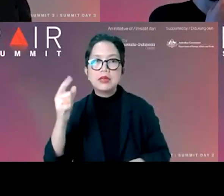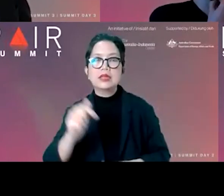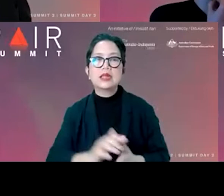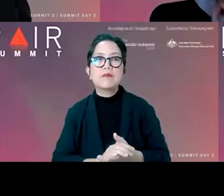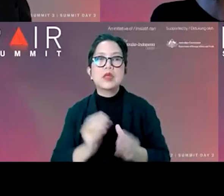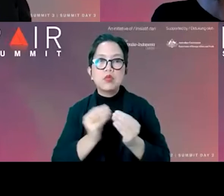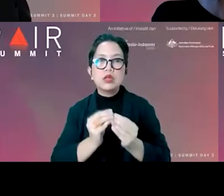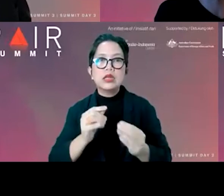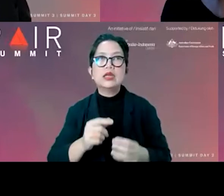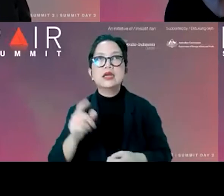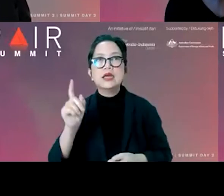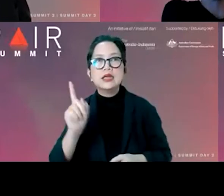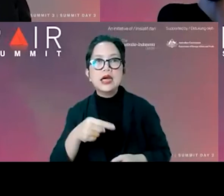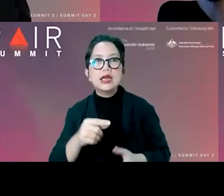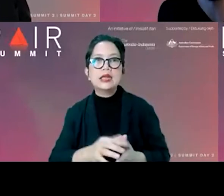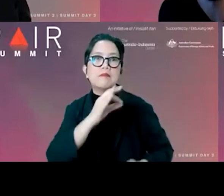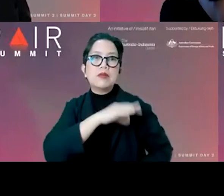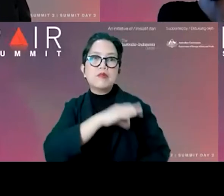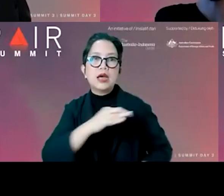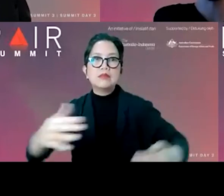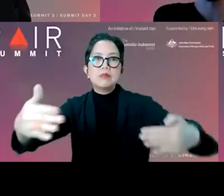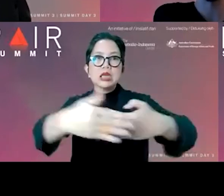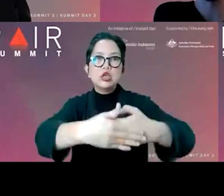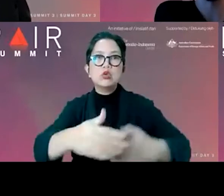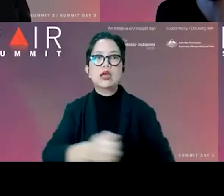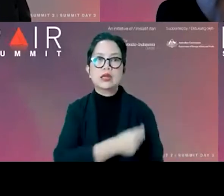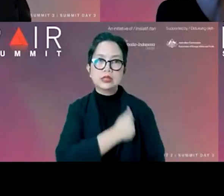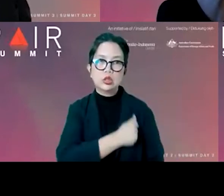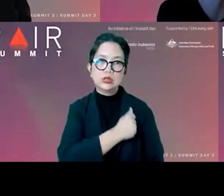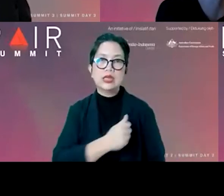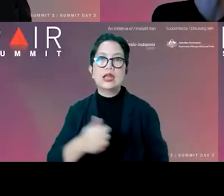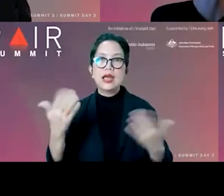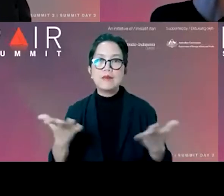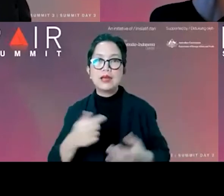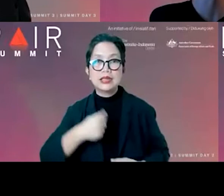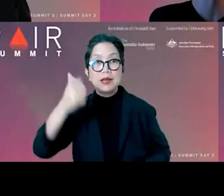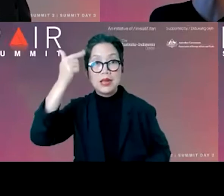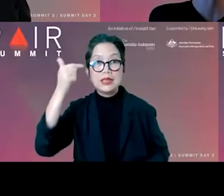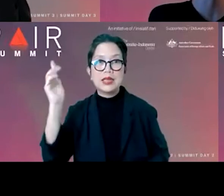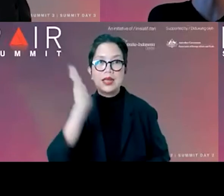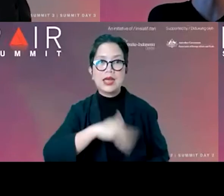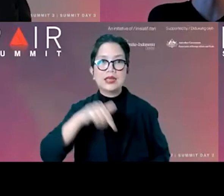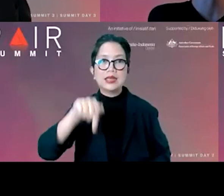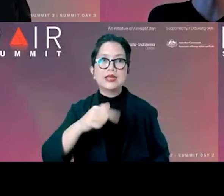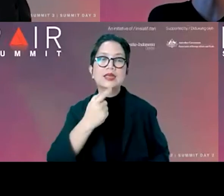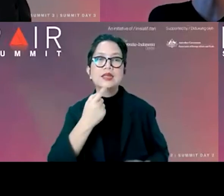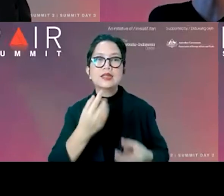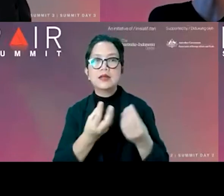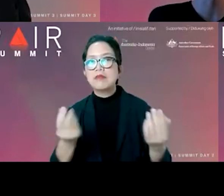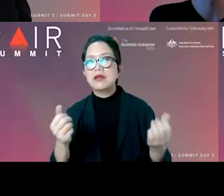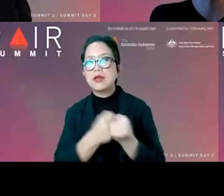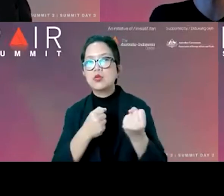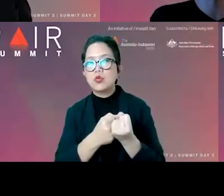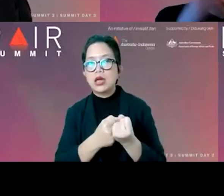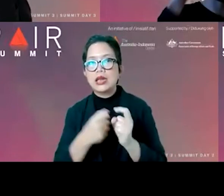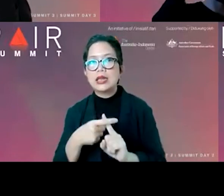informs what's our learning today of what some of the additional support and some of the infrastructure that needs